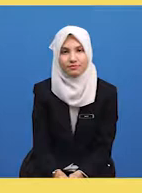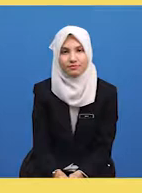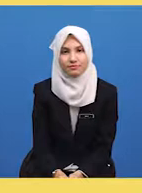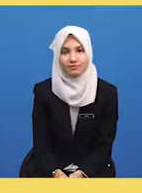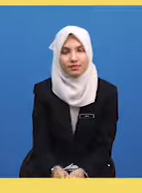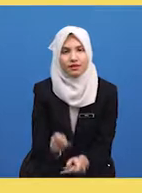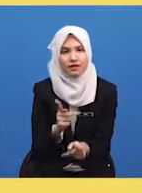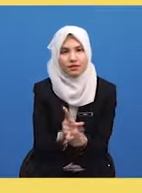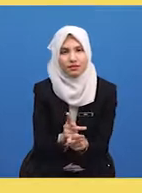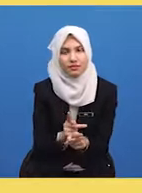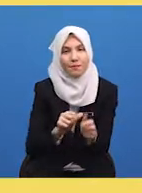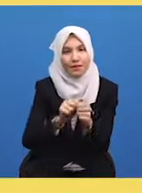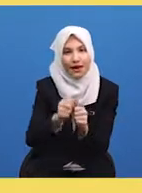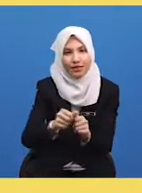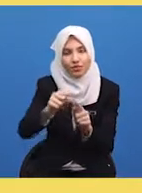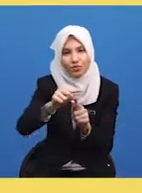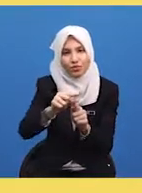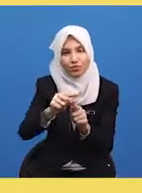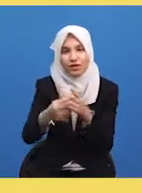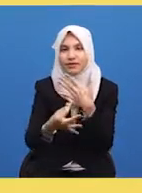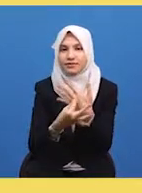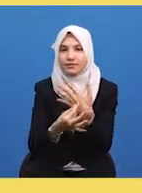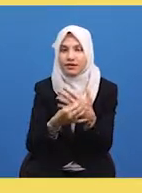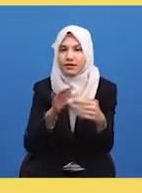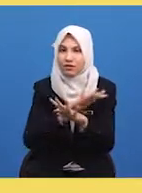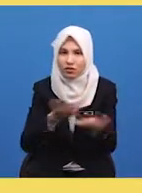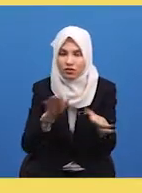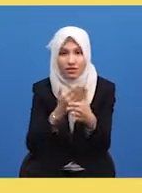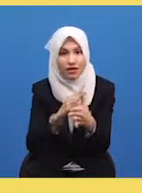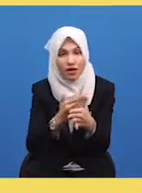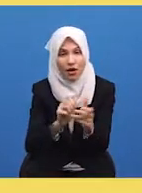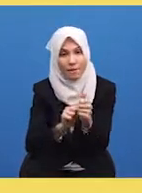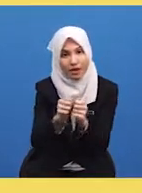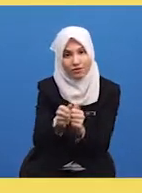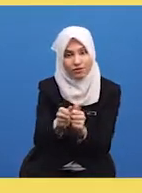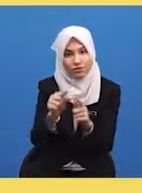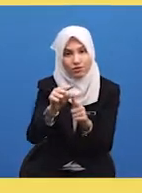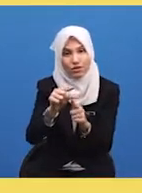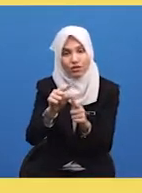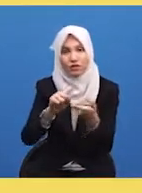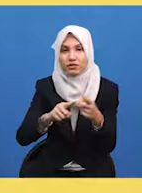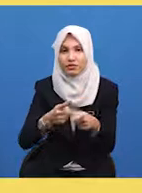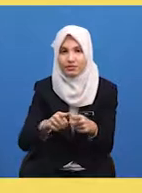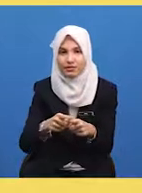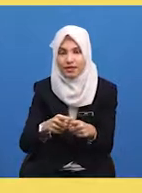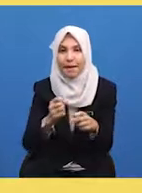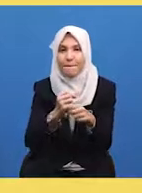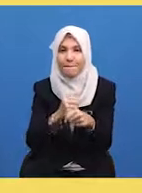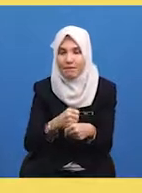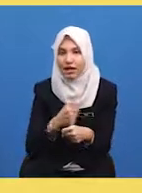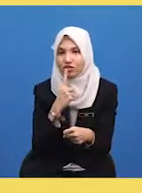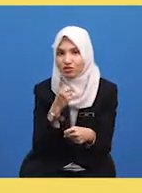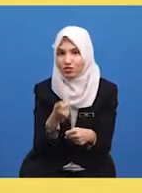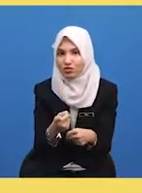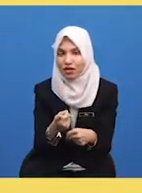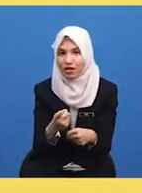Keep your password safe. Don't share your passwords with your friends, and make sure you choose